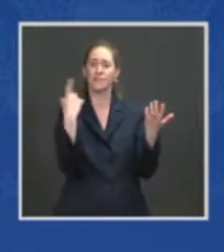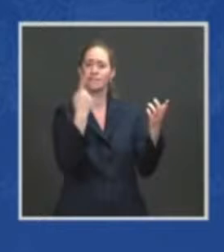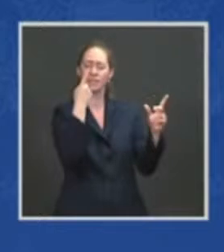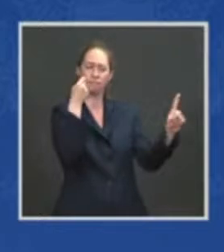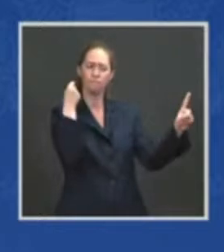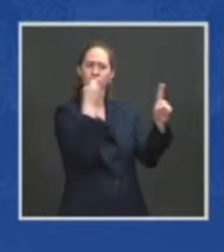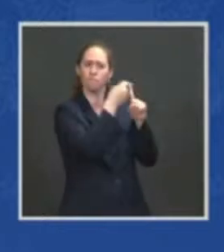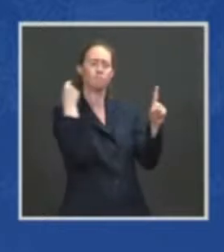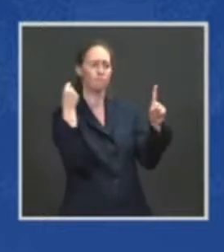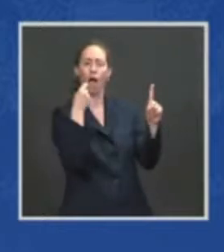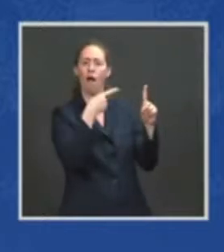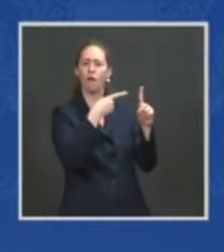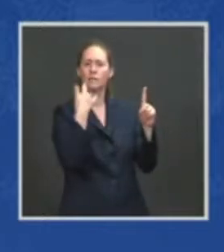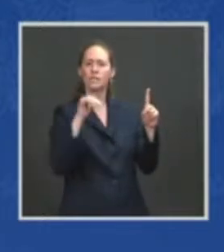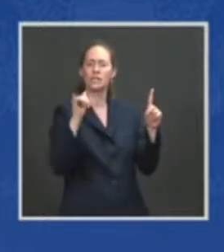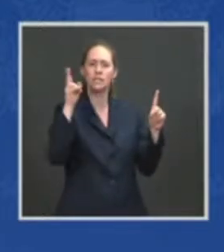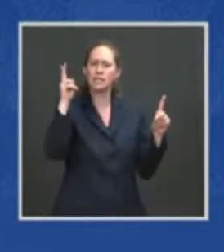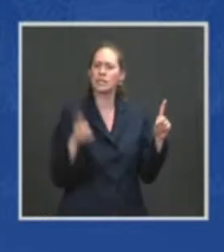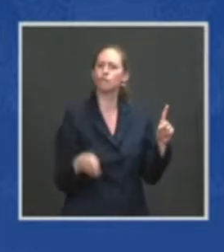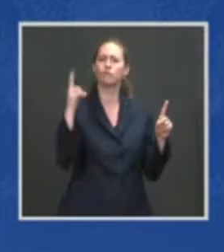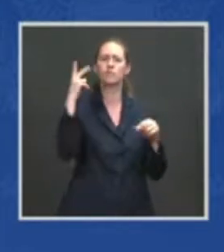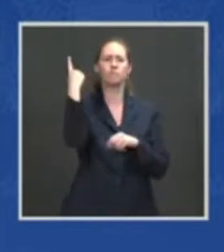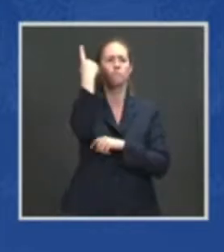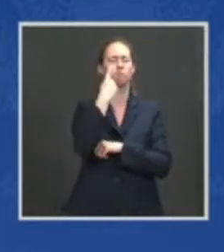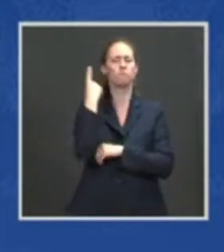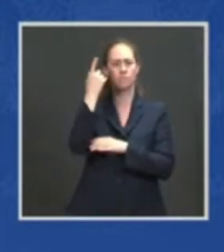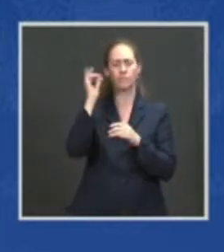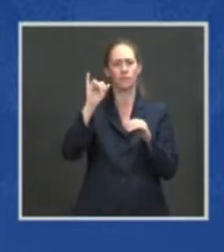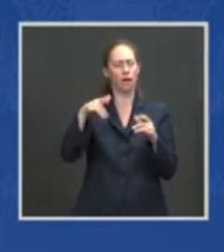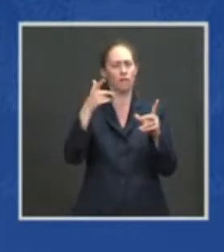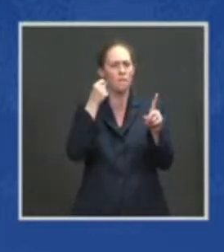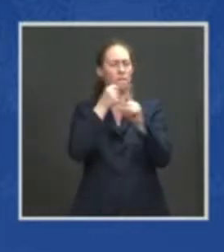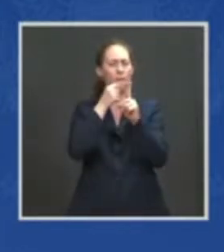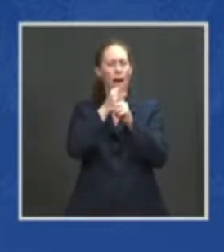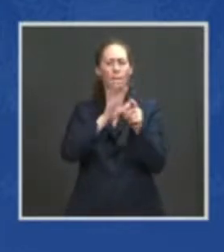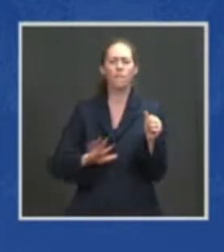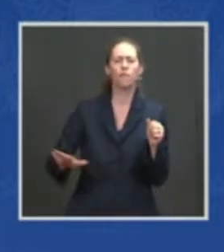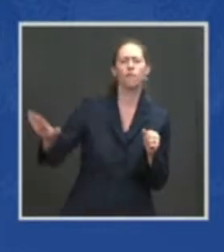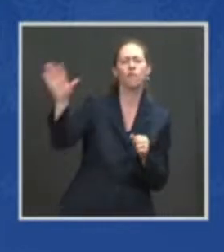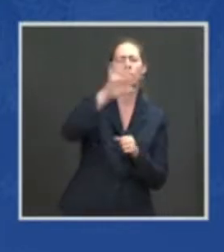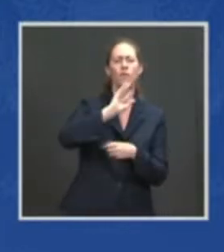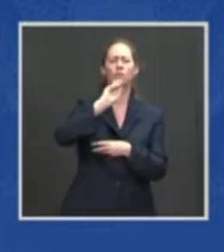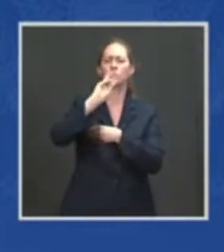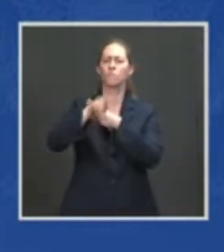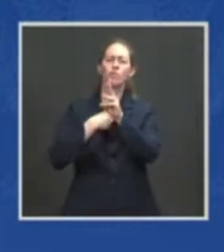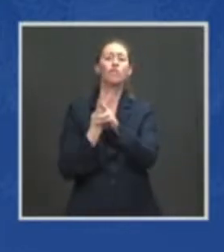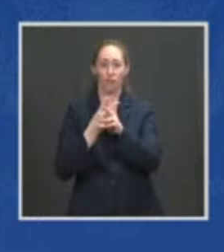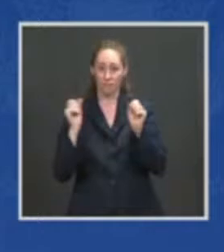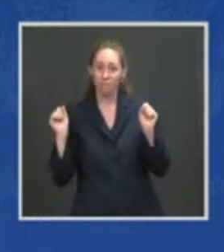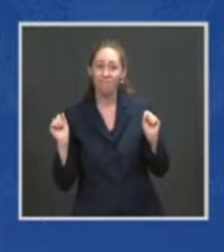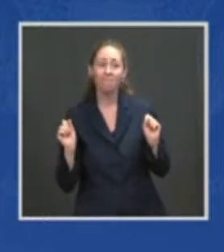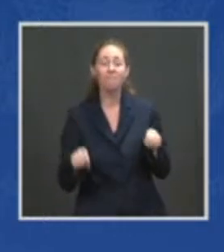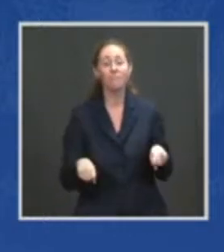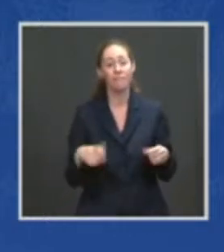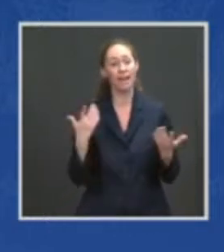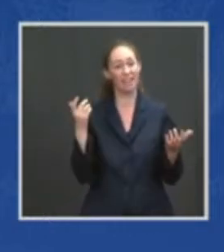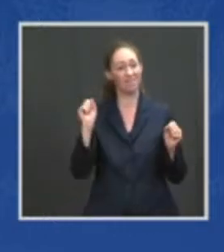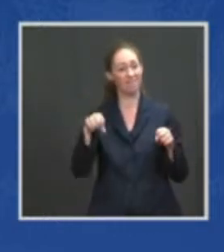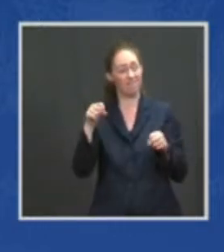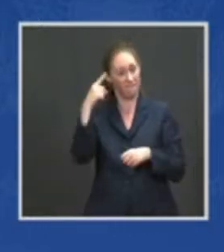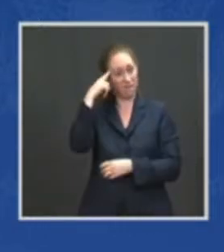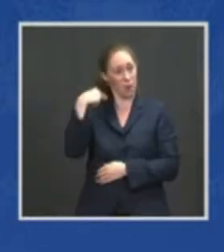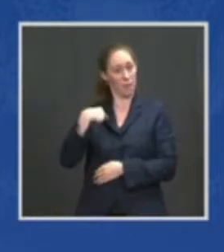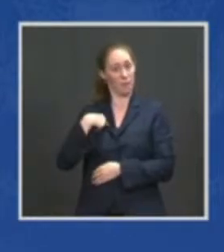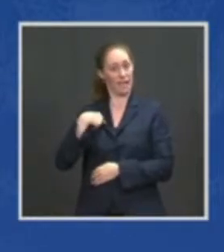of the course of the nation. And for me, Tri-C is one of those places. Just a little over a year ago,